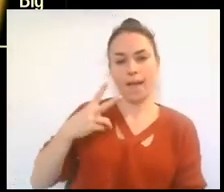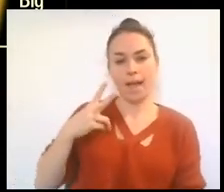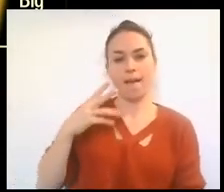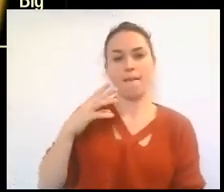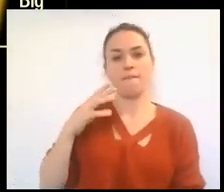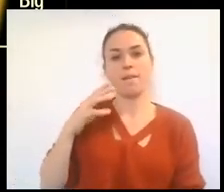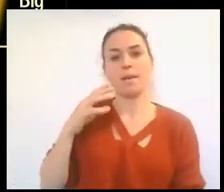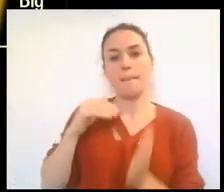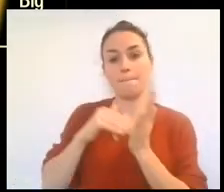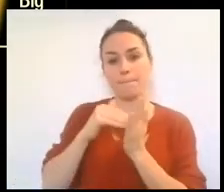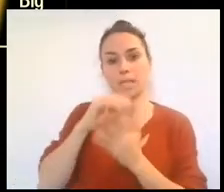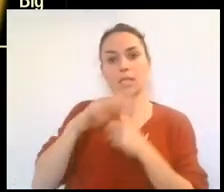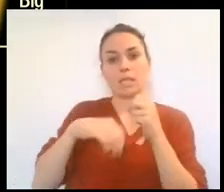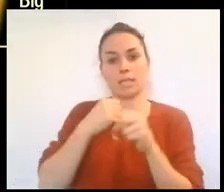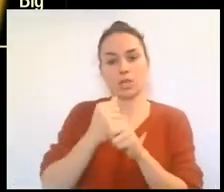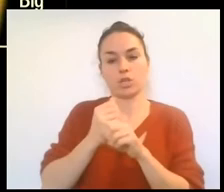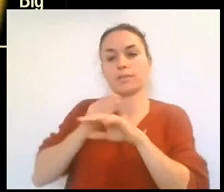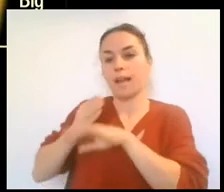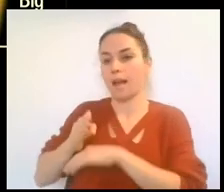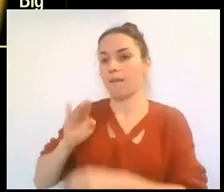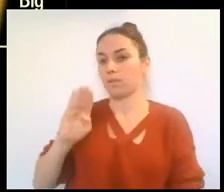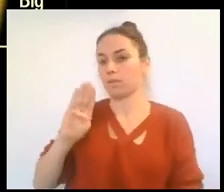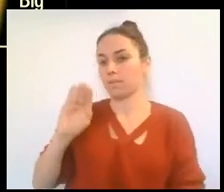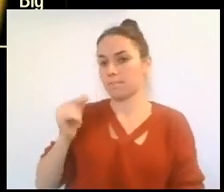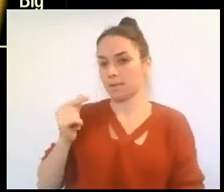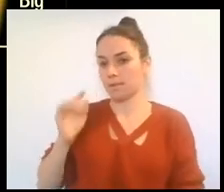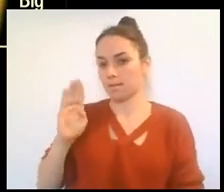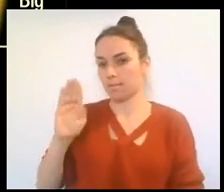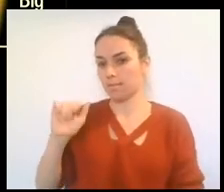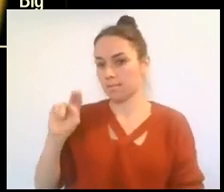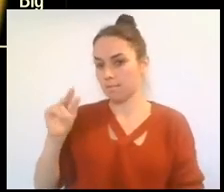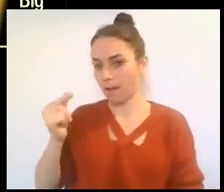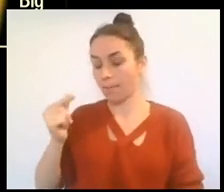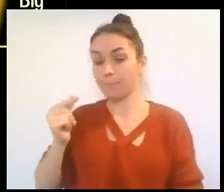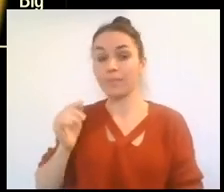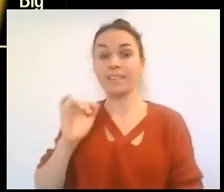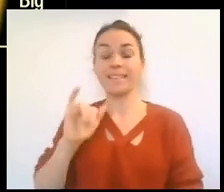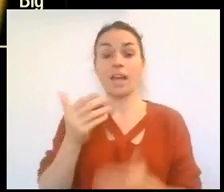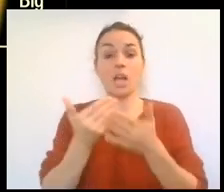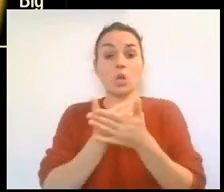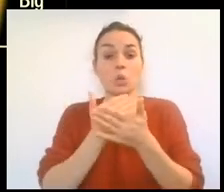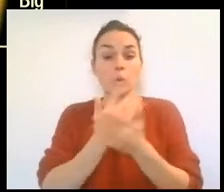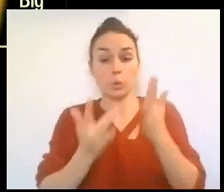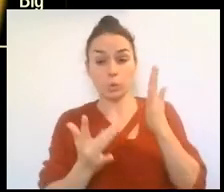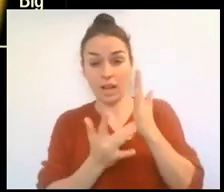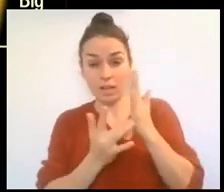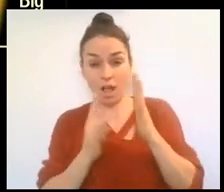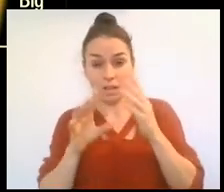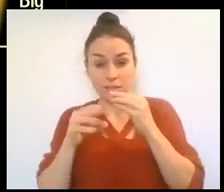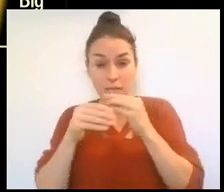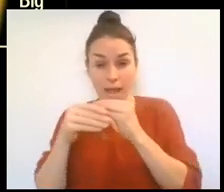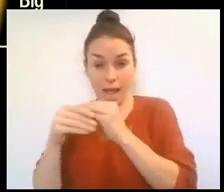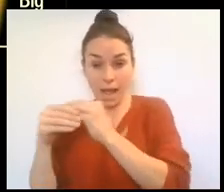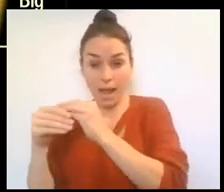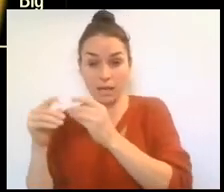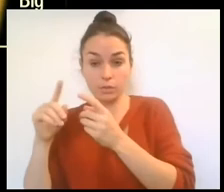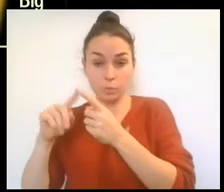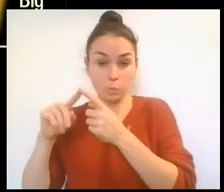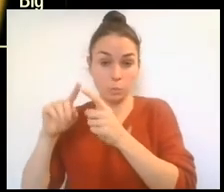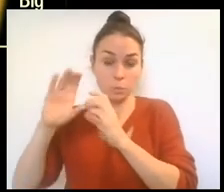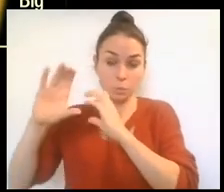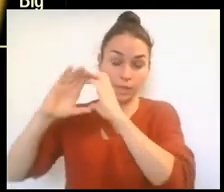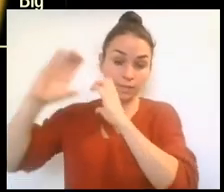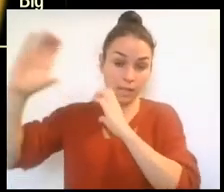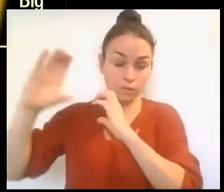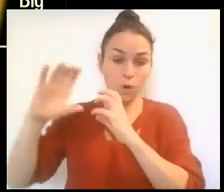Better instruments on the telescope that repeated the deep field and were able to look